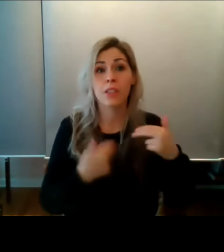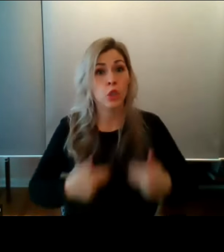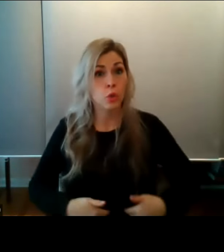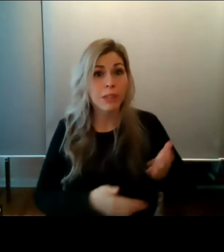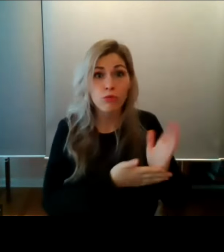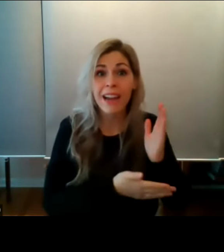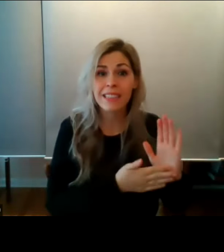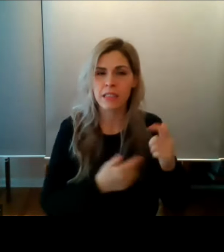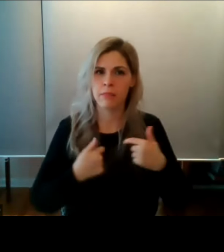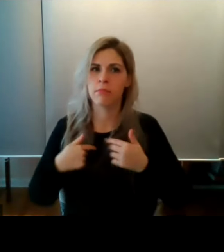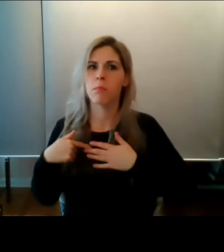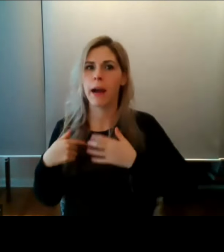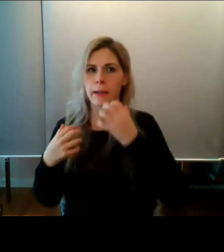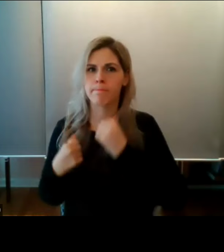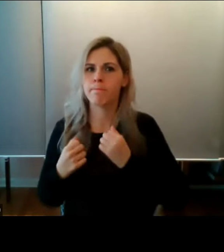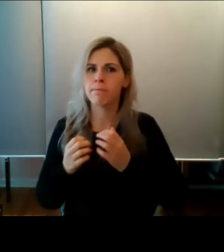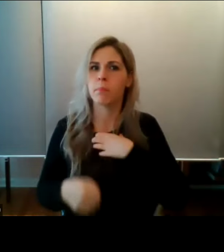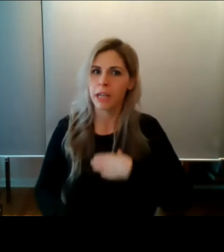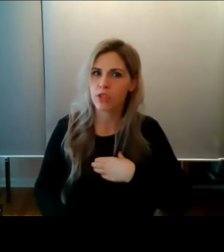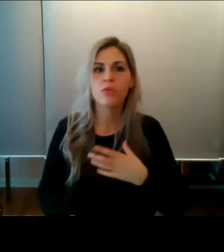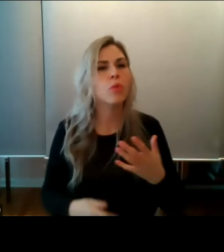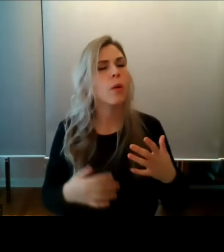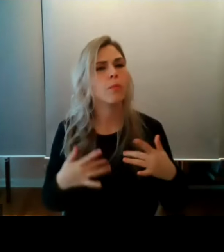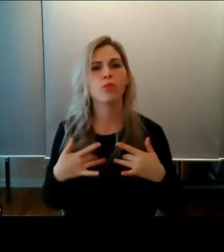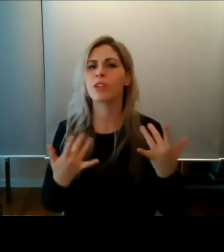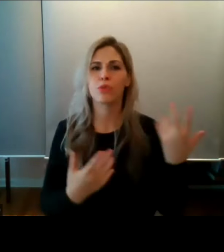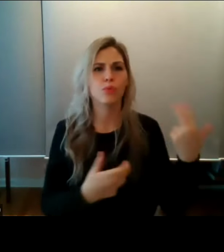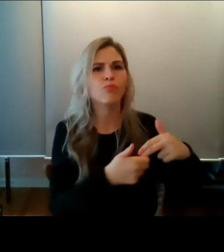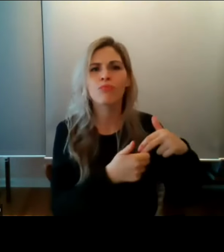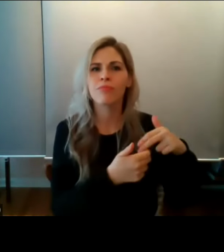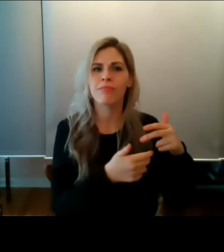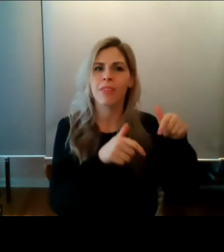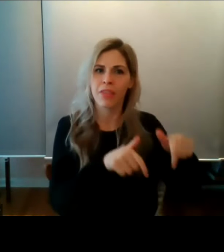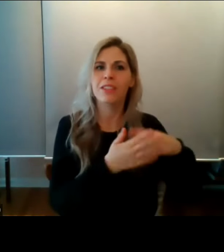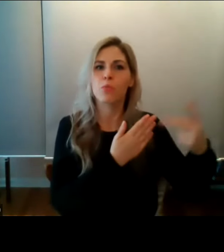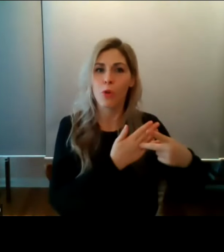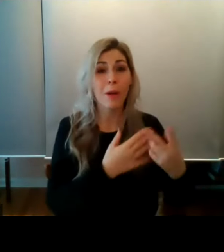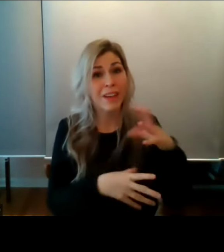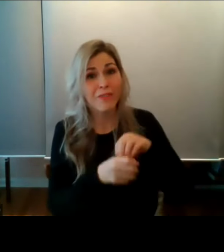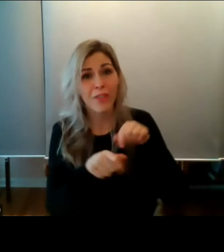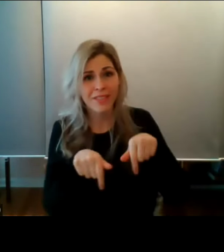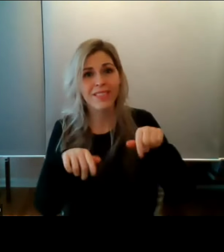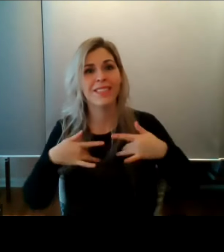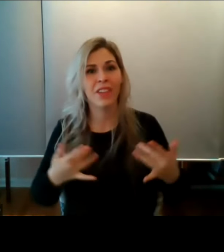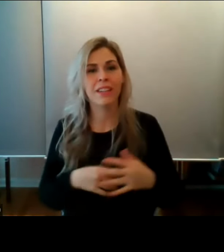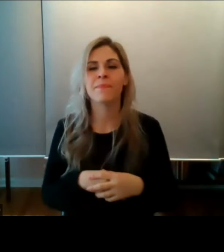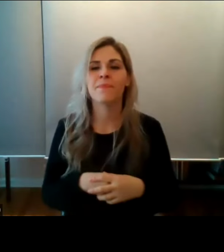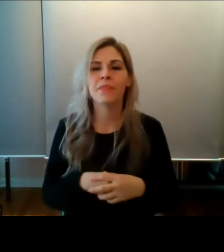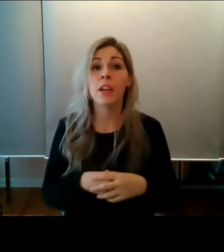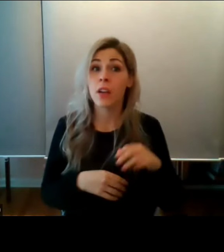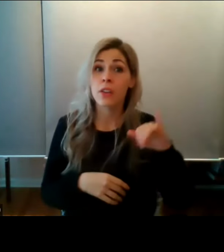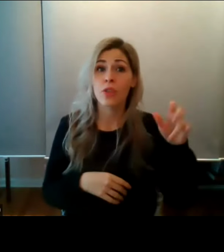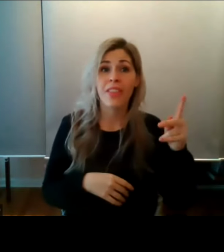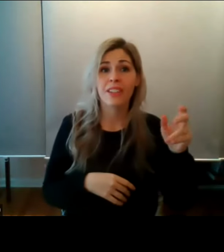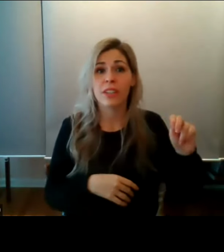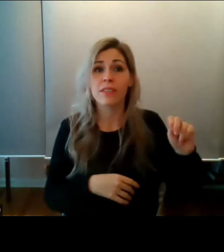that is something I care very deeply about. And I'm just delighted to be here as part of this event. One of the things we do at the Jackson School is